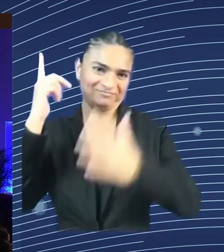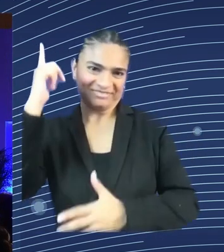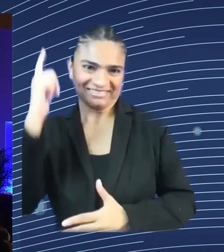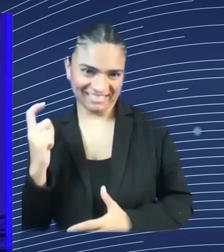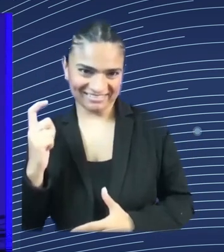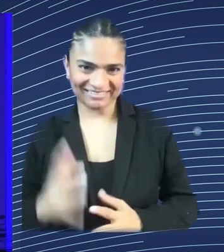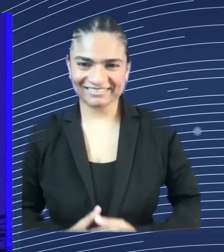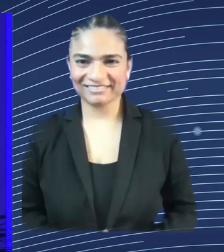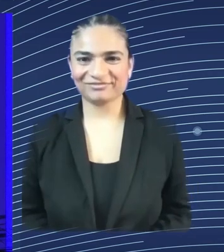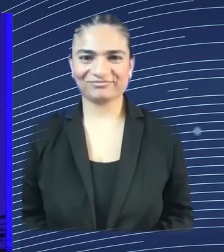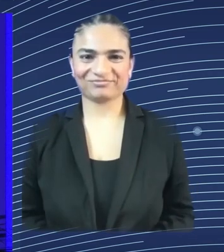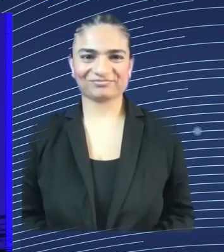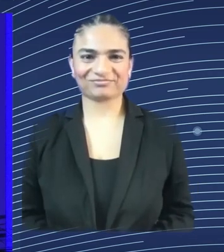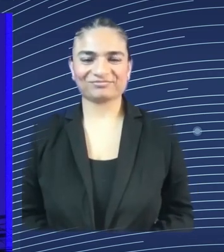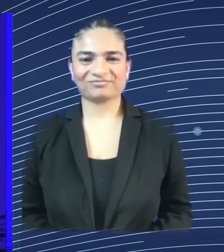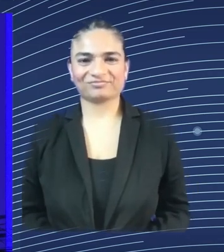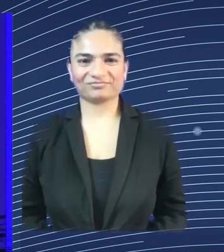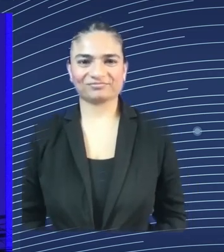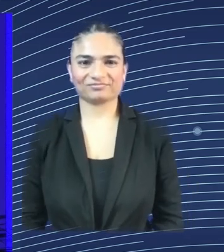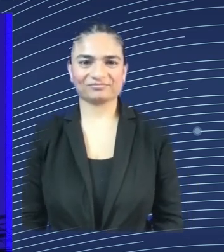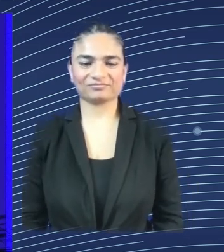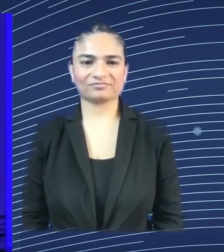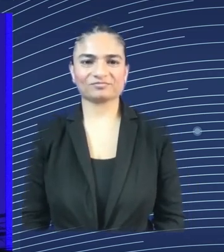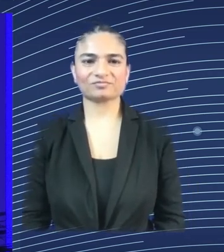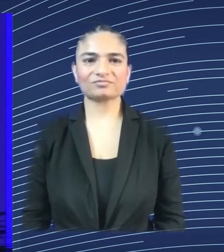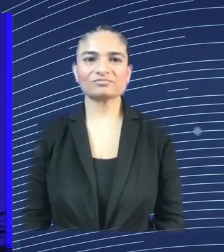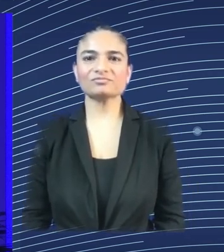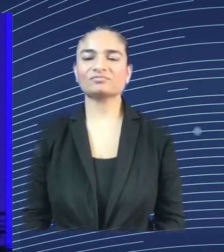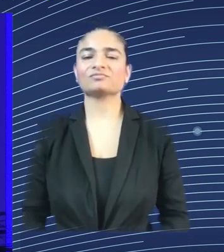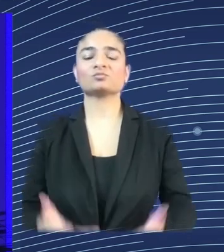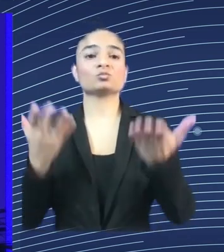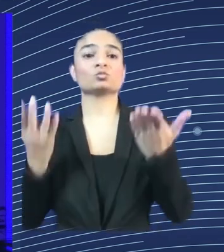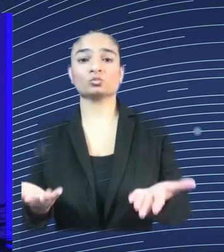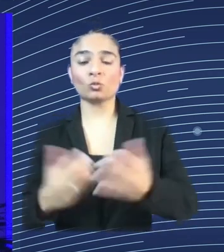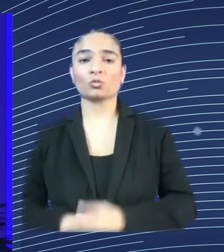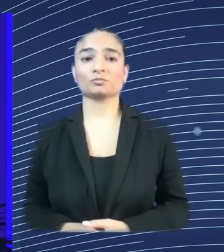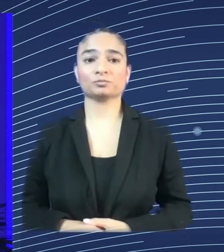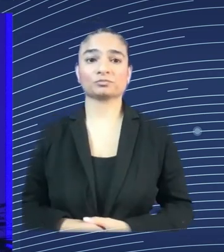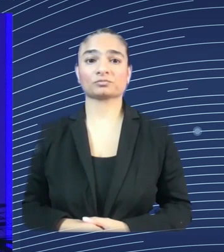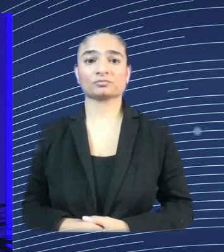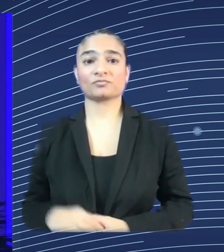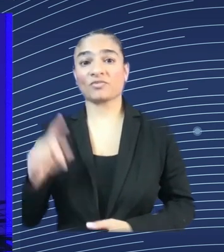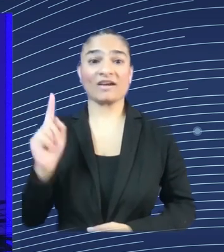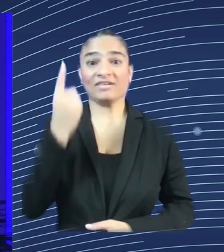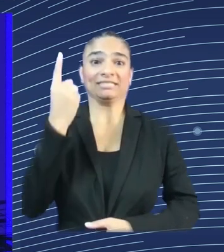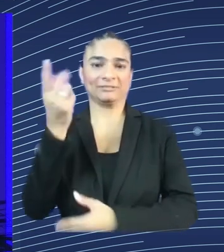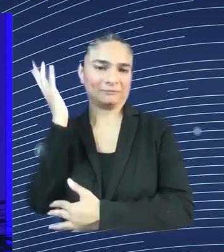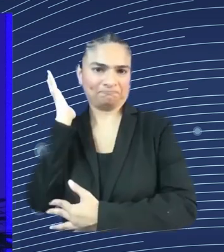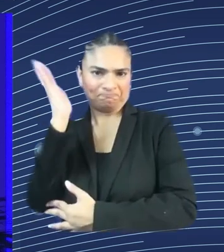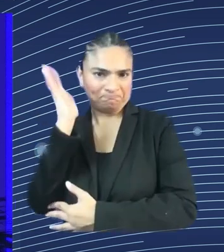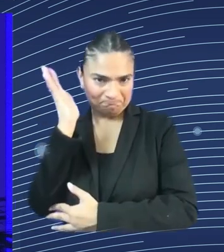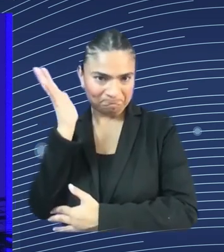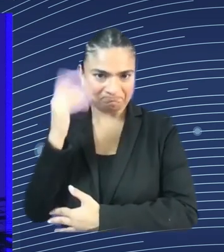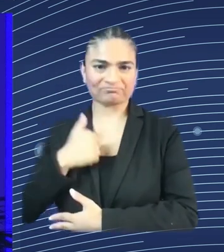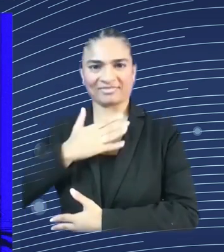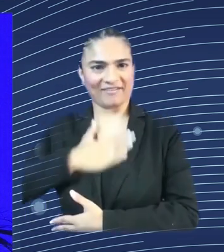We'll start with a presentation of Mr. Bart Stalpaert. He's Director General of